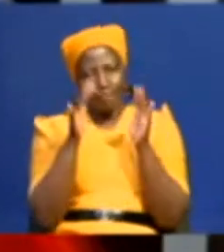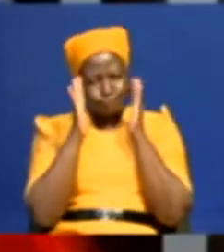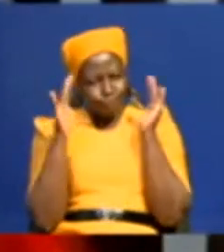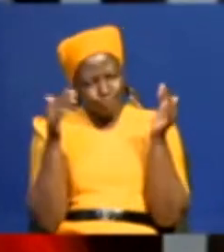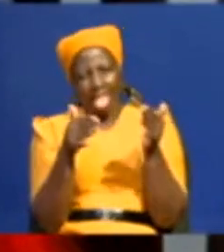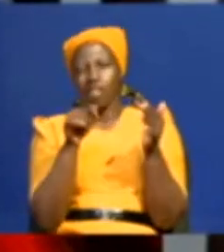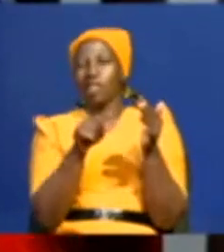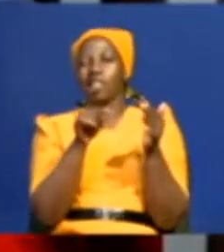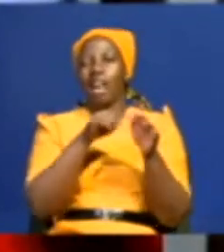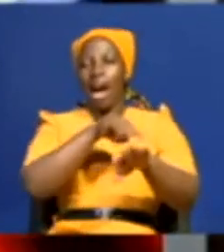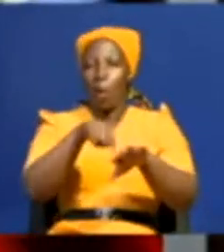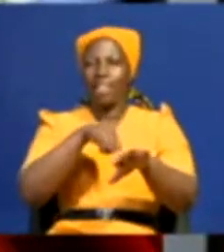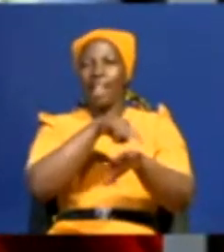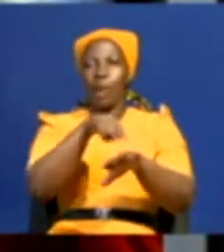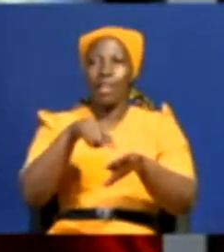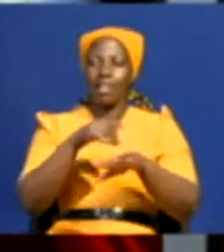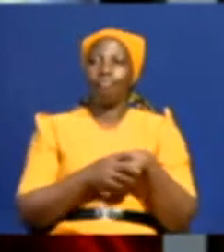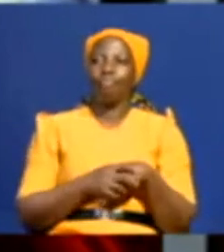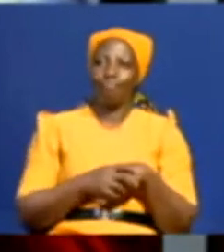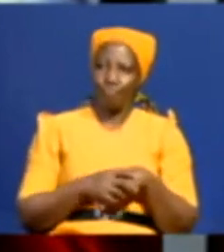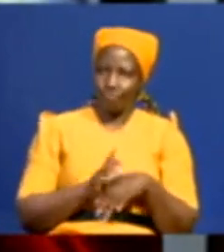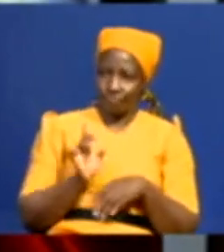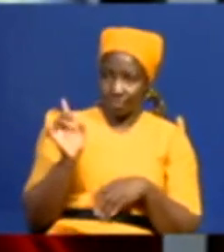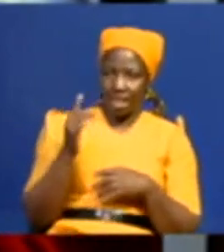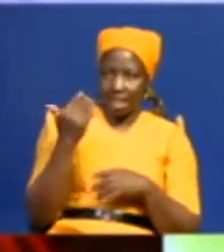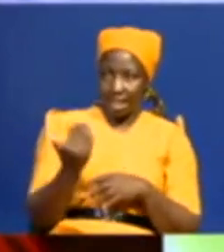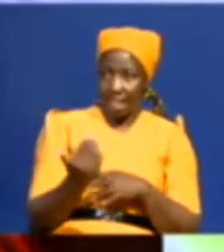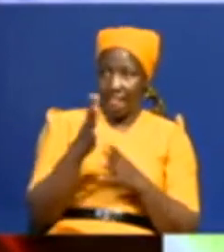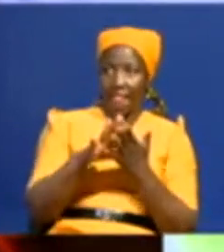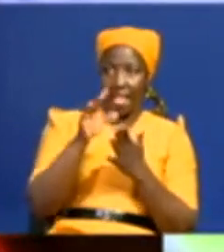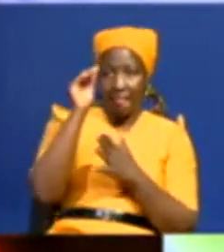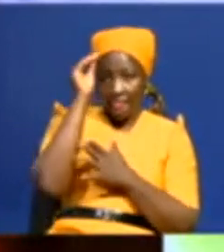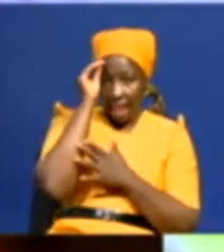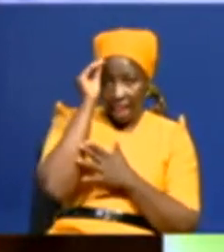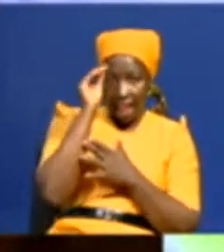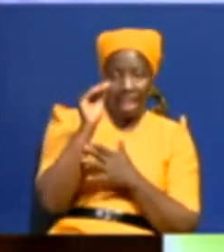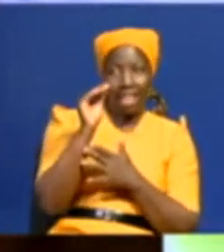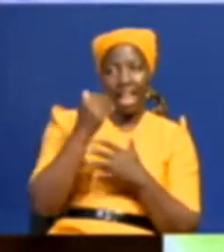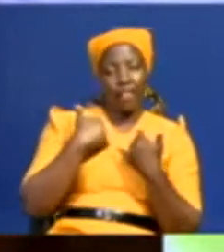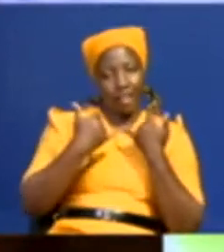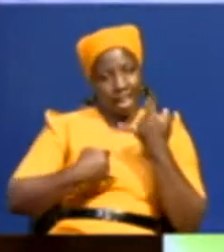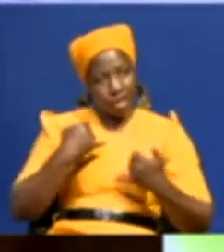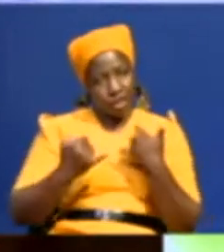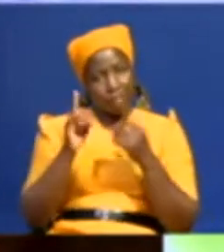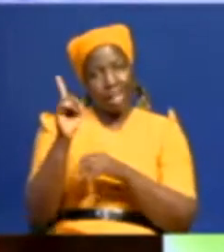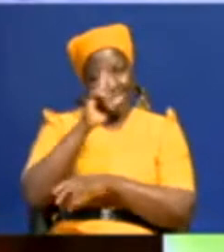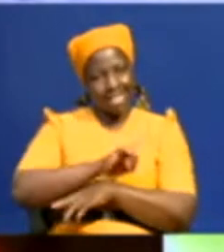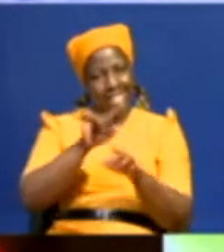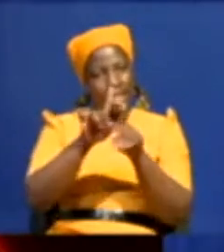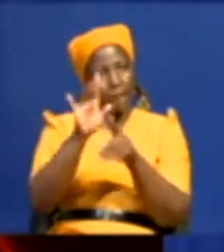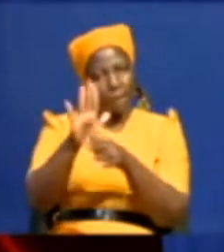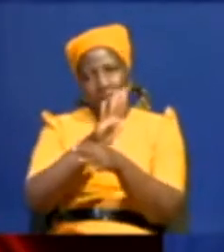it. Nisha Omar, a grade 6 learner at Learning Hub School in Malindi, has not only enjoyed her holiday but also been busy